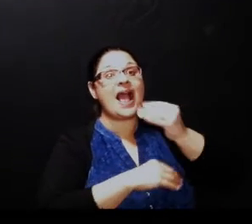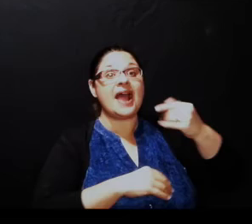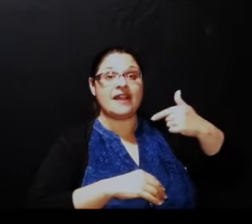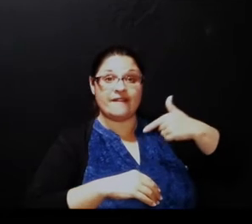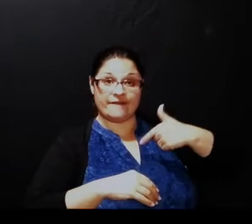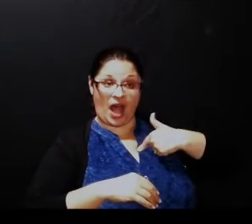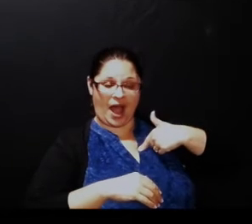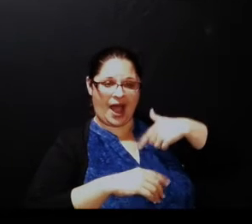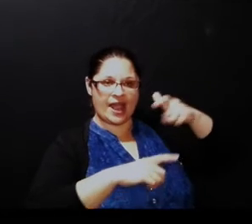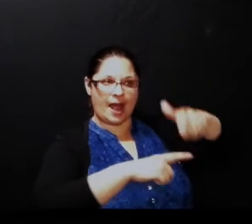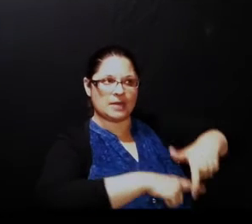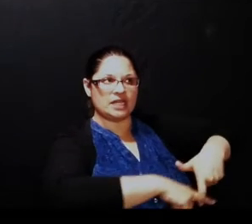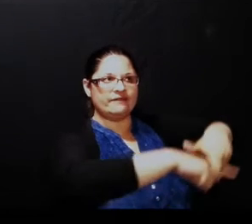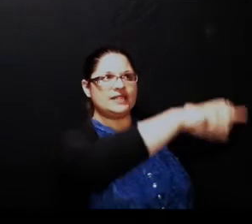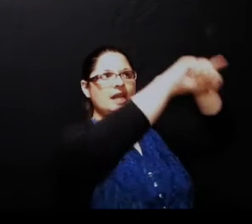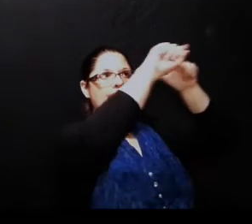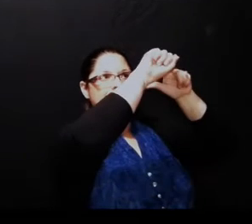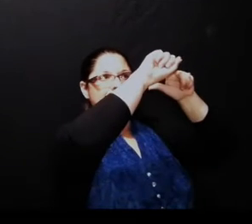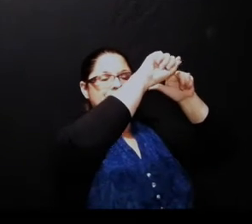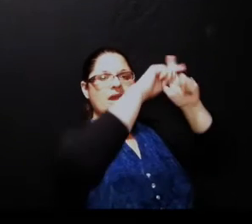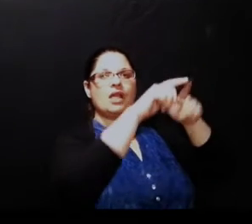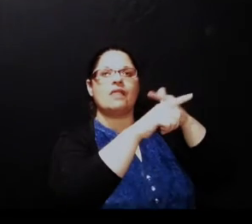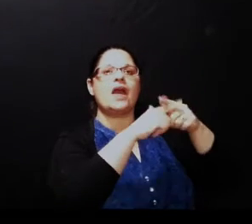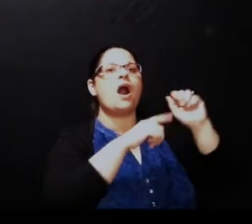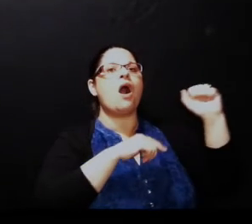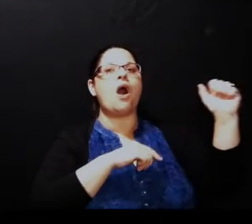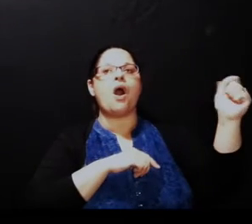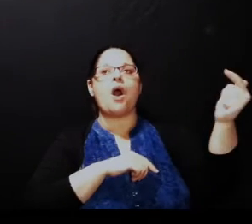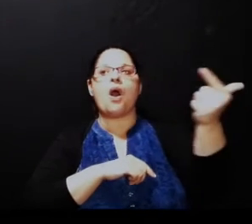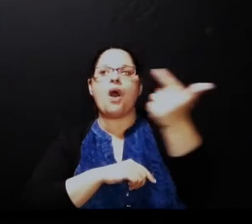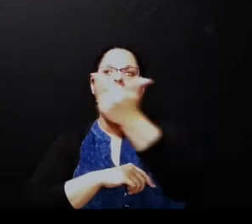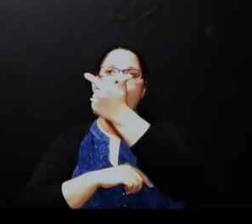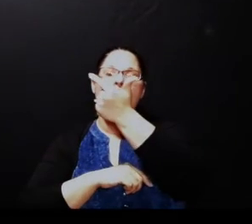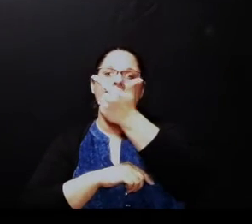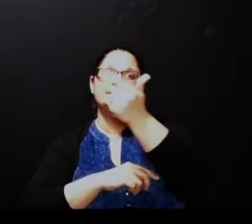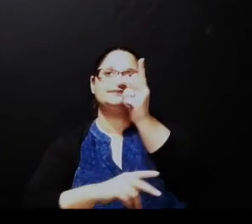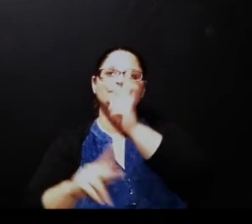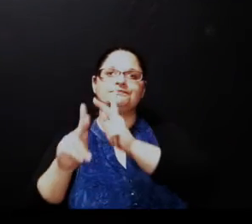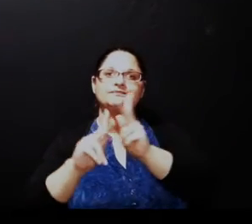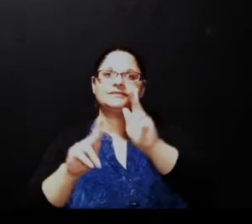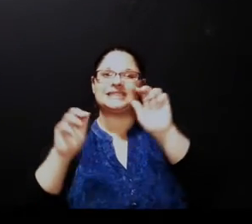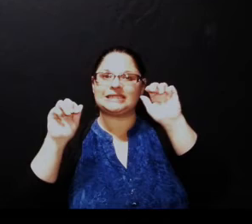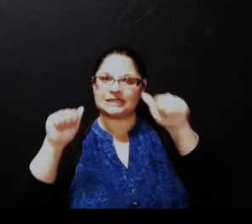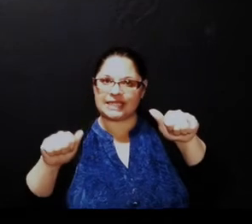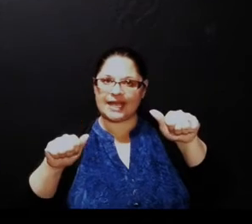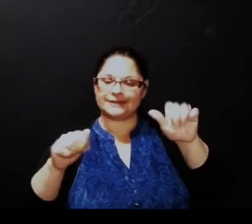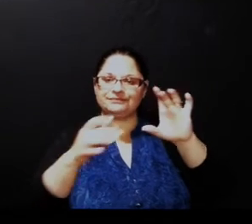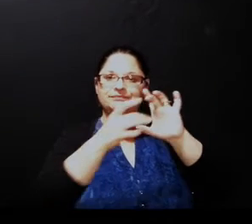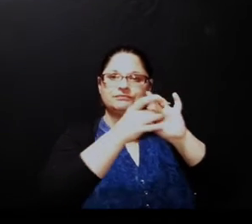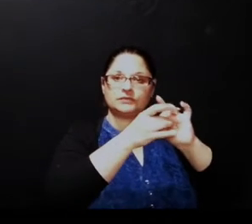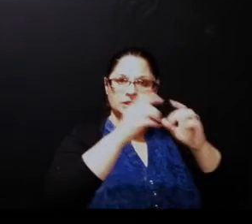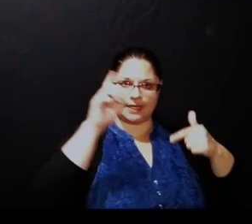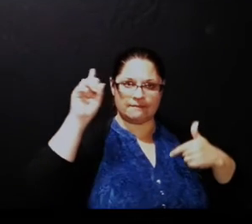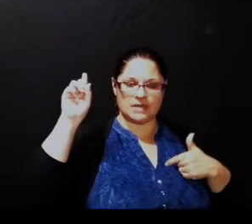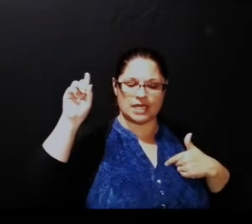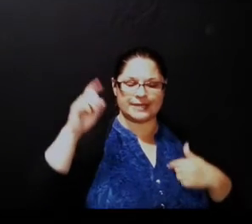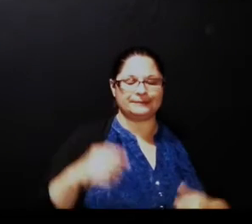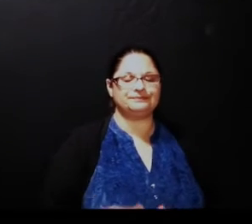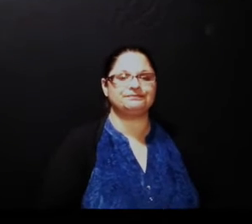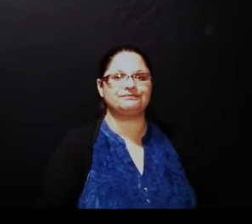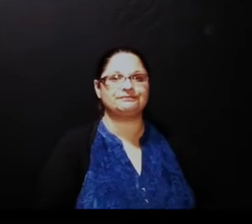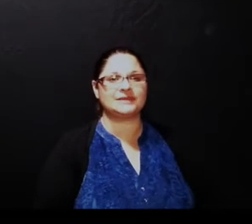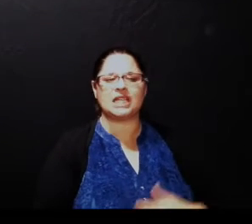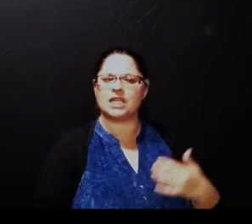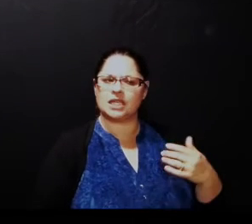unto me.' This he said, signifying what death he should die. The people answered him, 'We have heard out of the law that